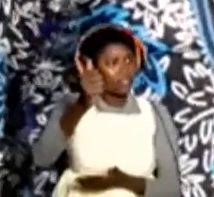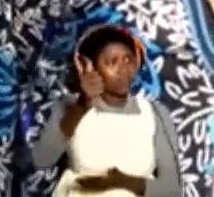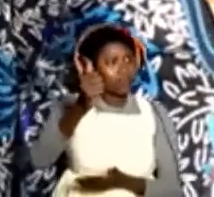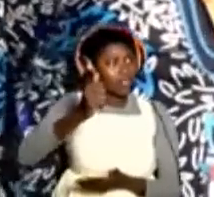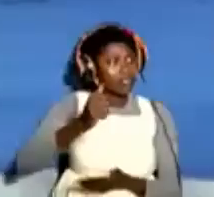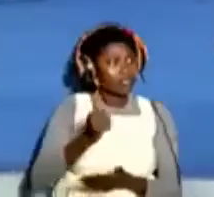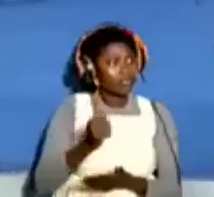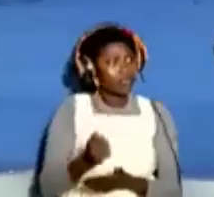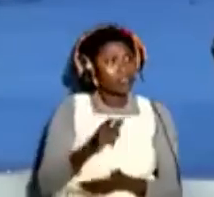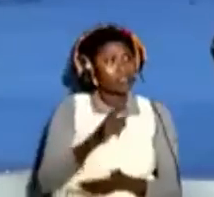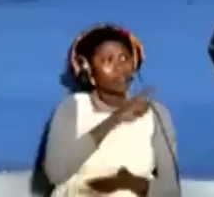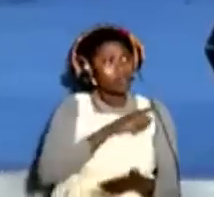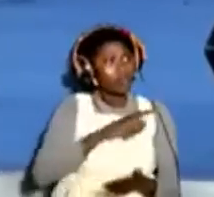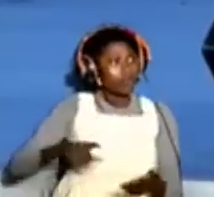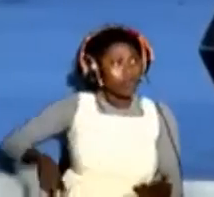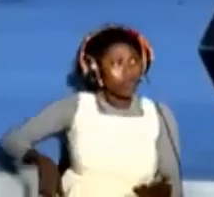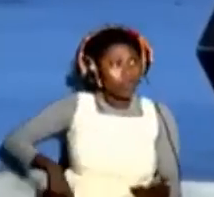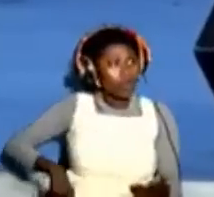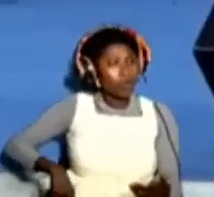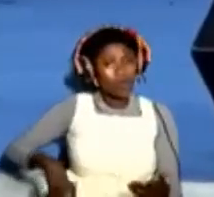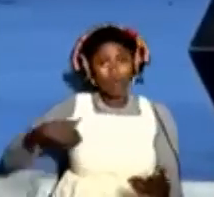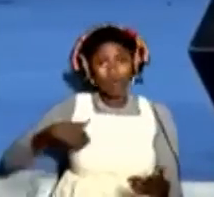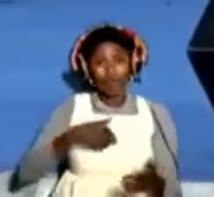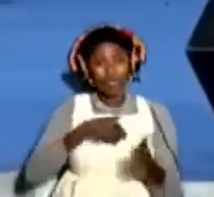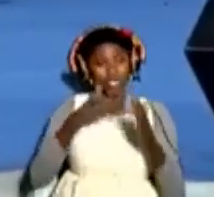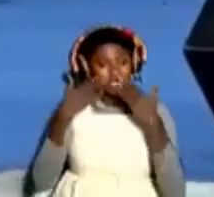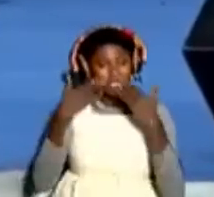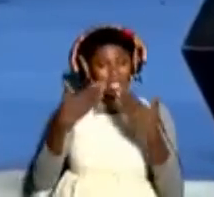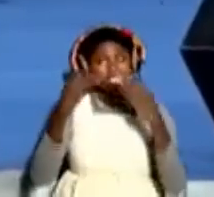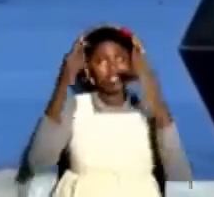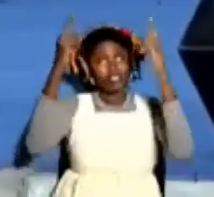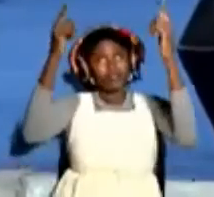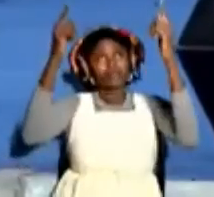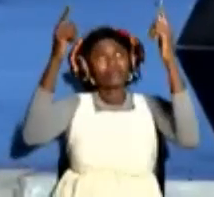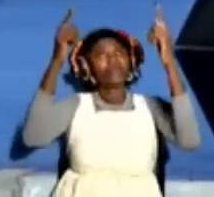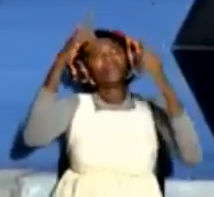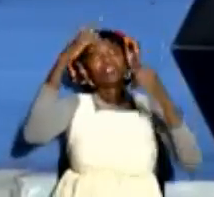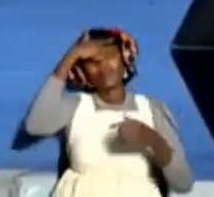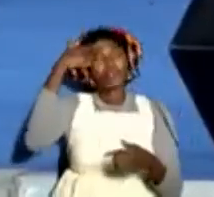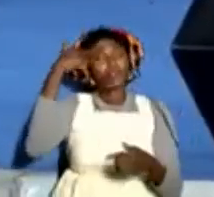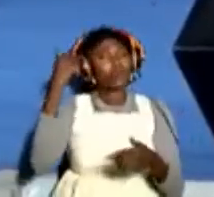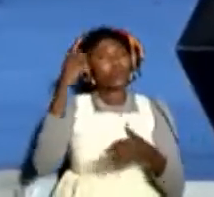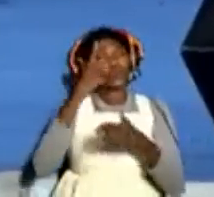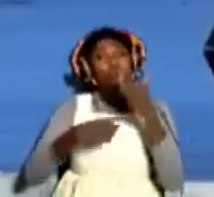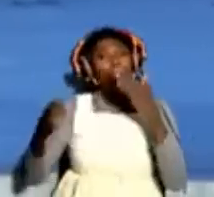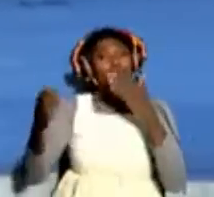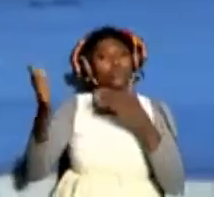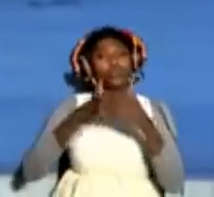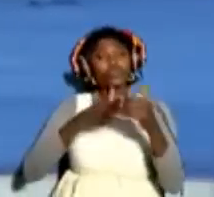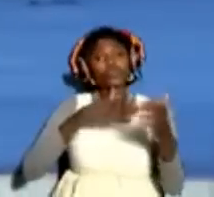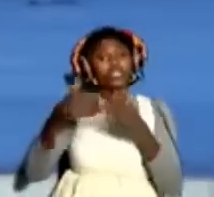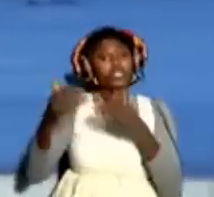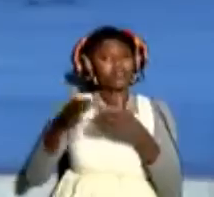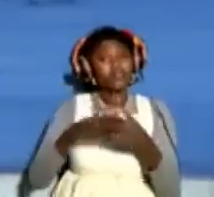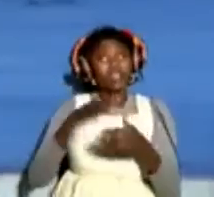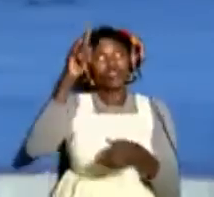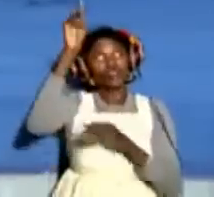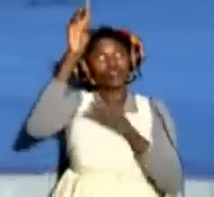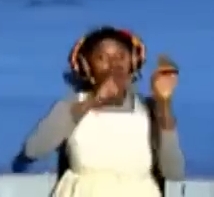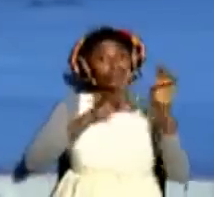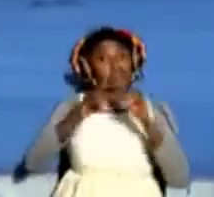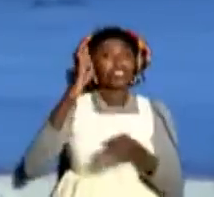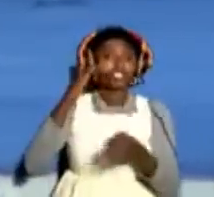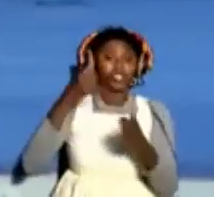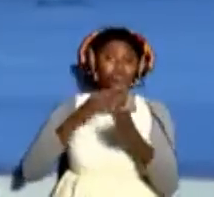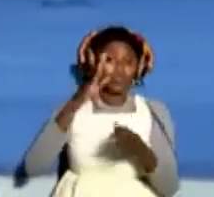Amen. Lord, amen. We thank you. Amen. Because whatsoever amen. You do,